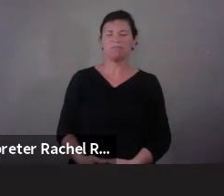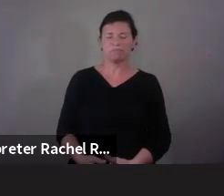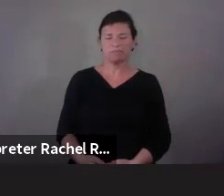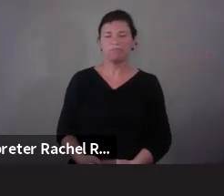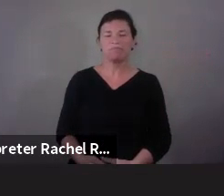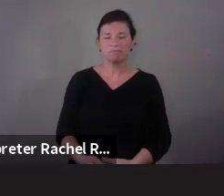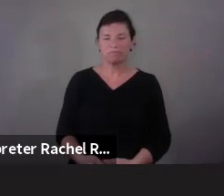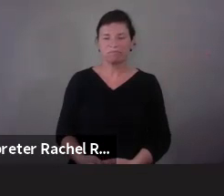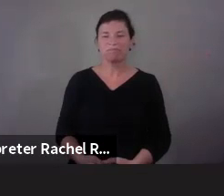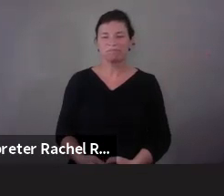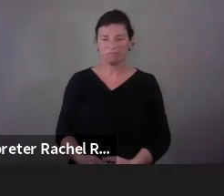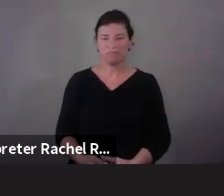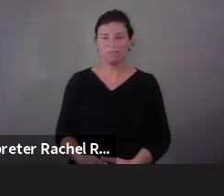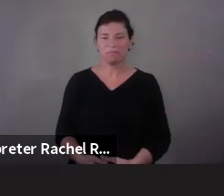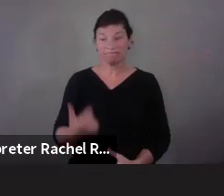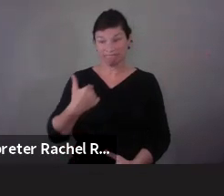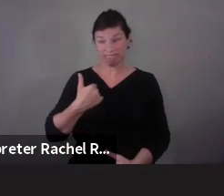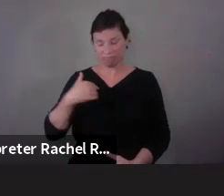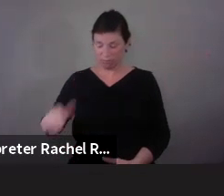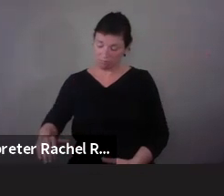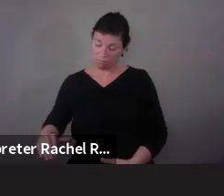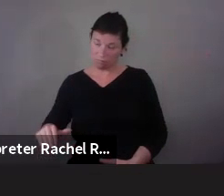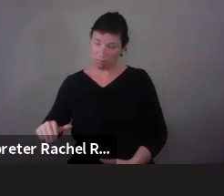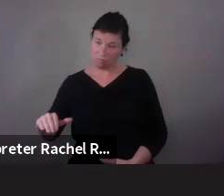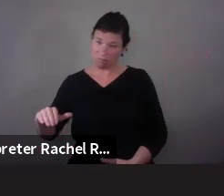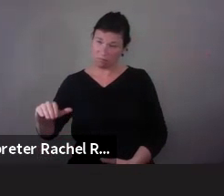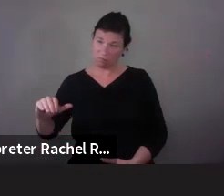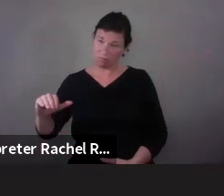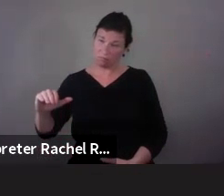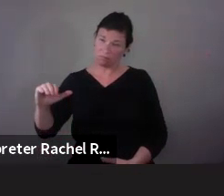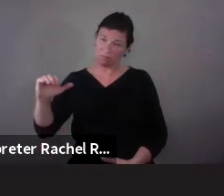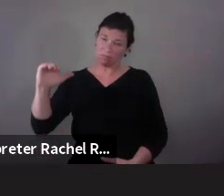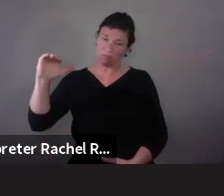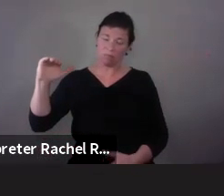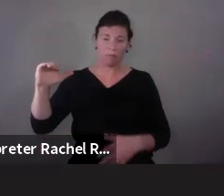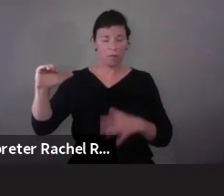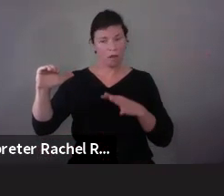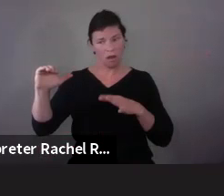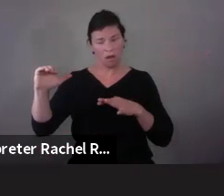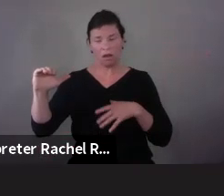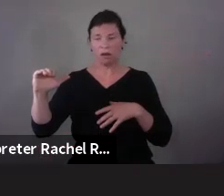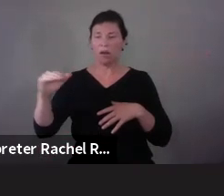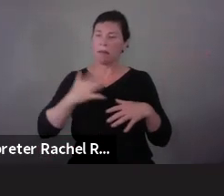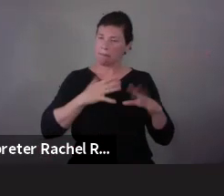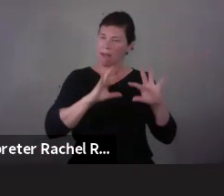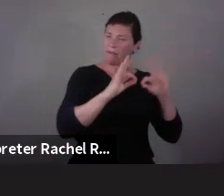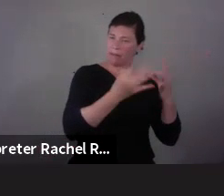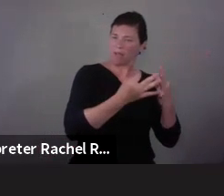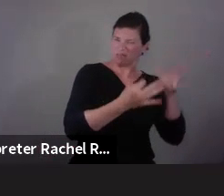I was raised, thankfully, by a blood relative. That's my